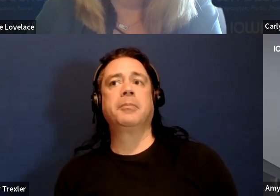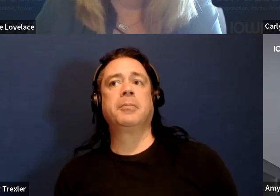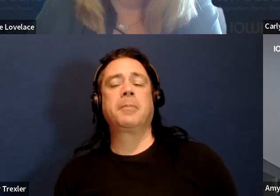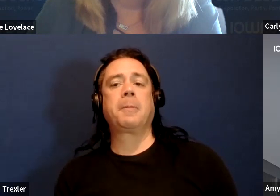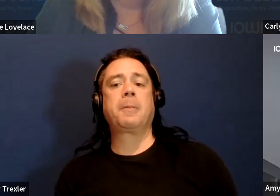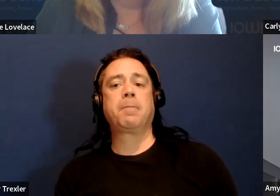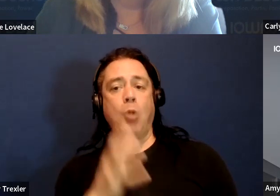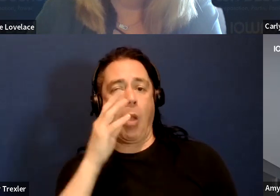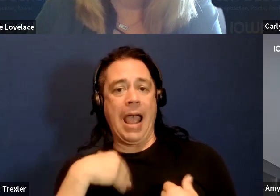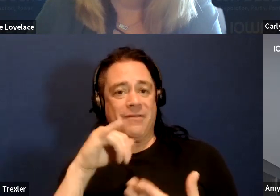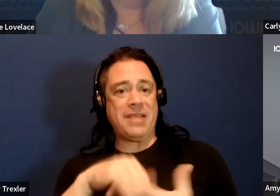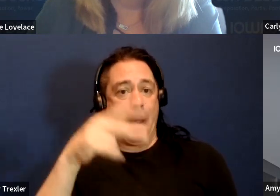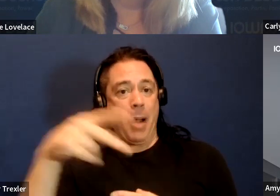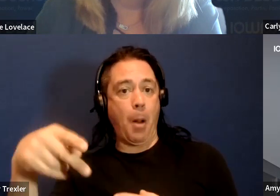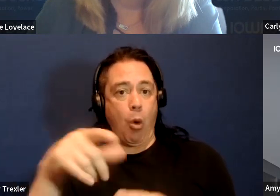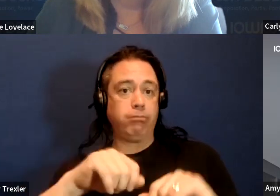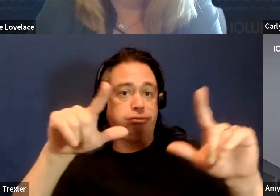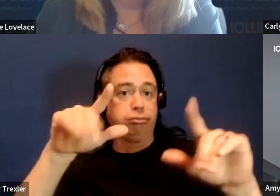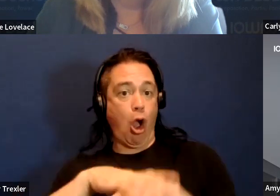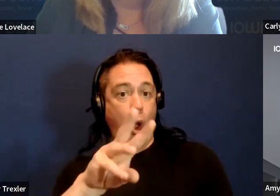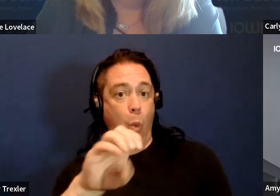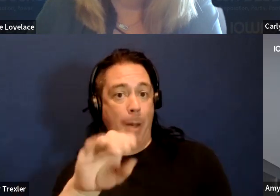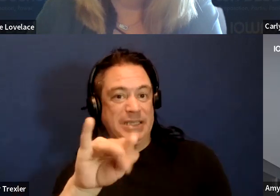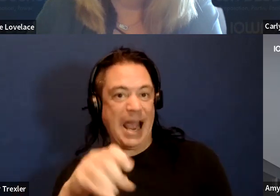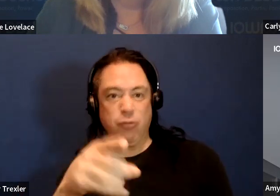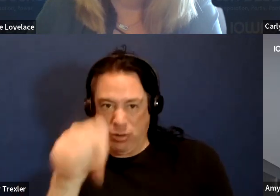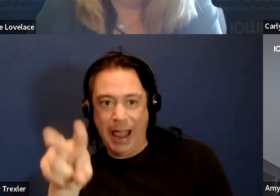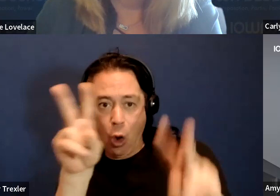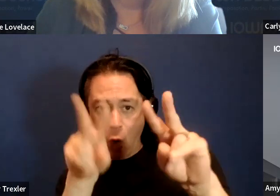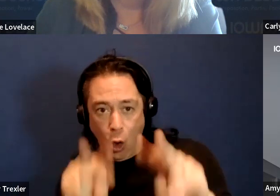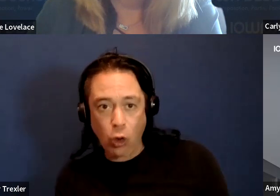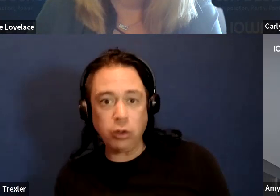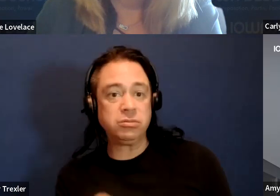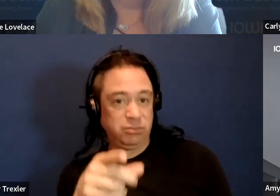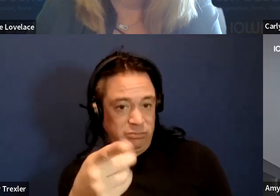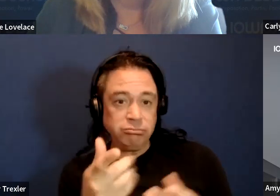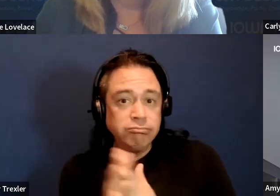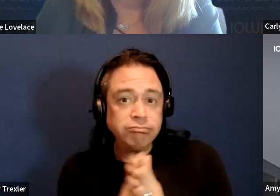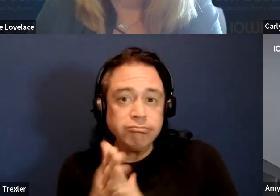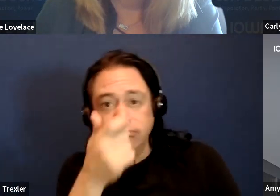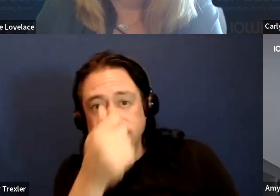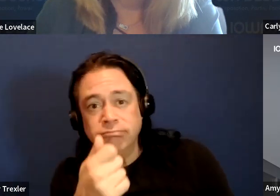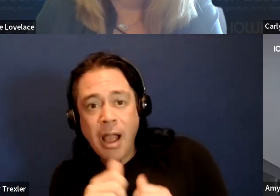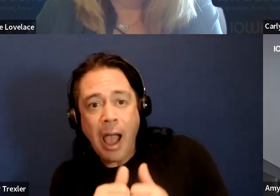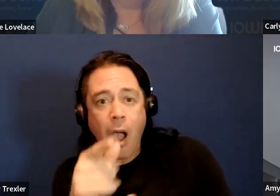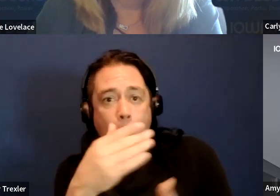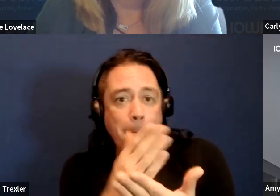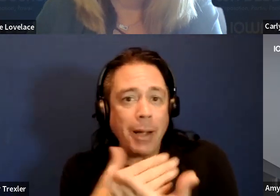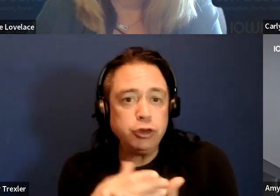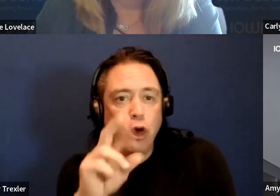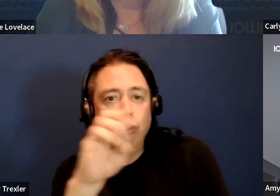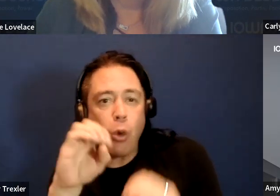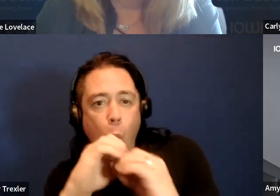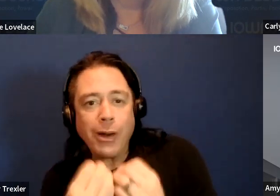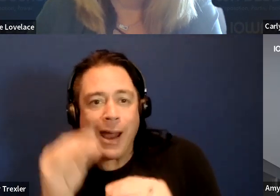this PowerPoint up on our website and you can take a look at these if you are interested in how the budgets, they've reorganized them so that